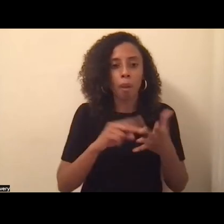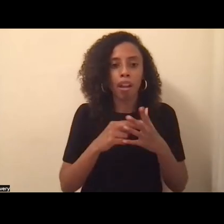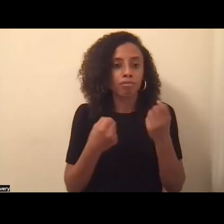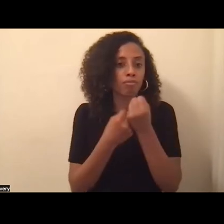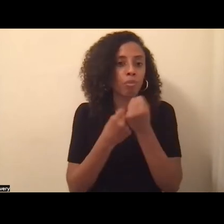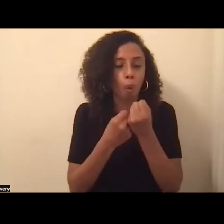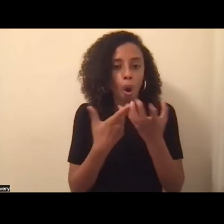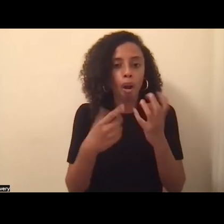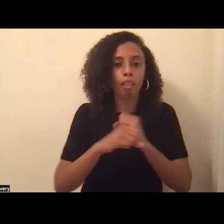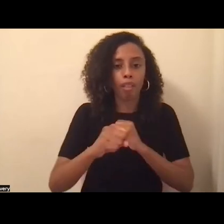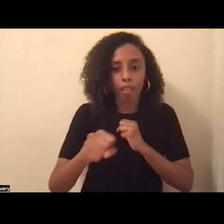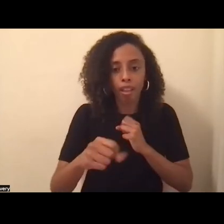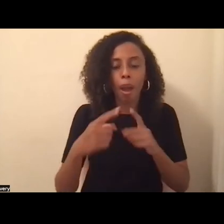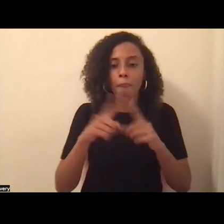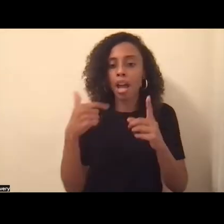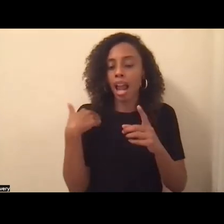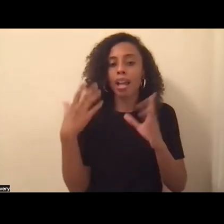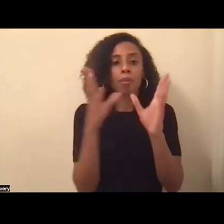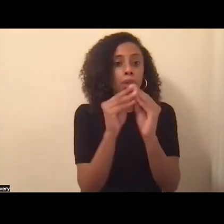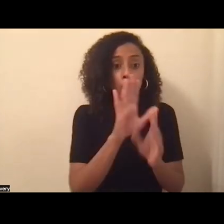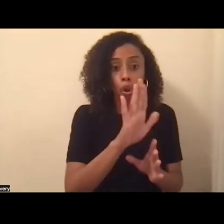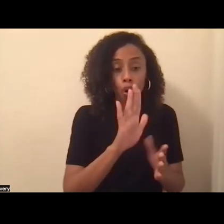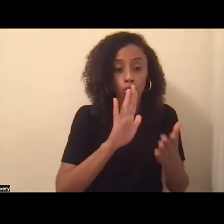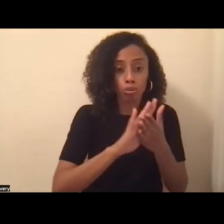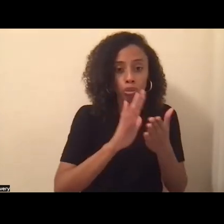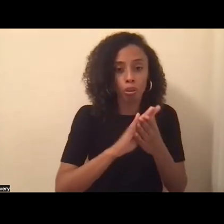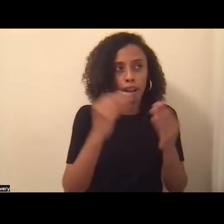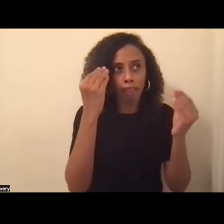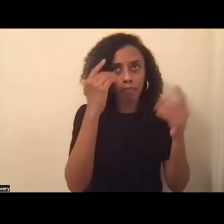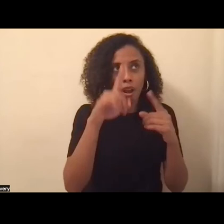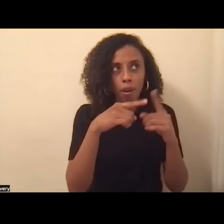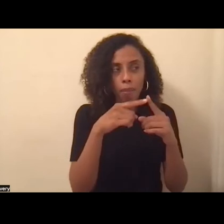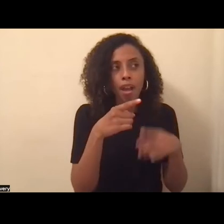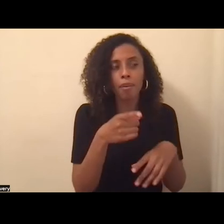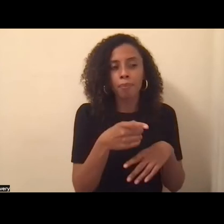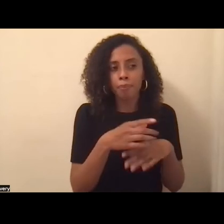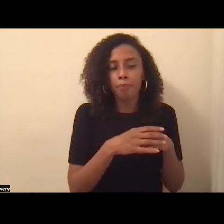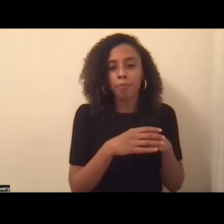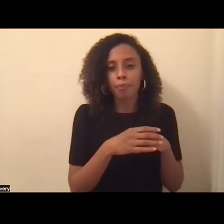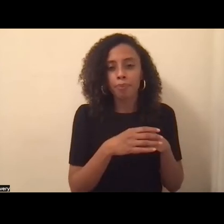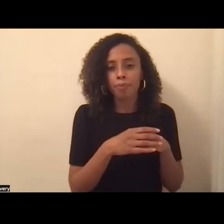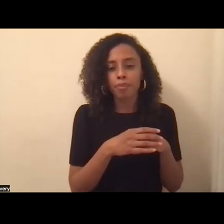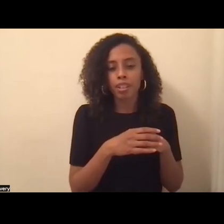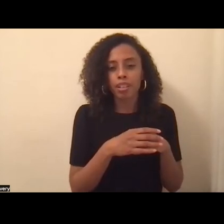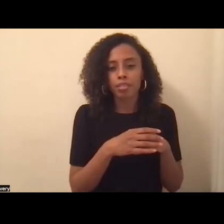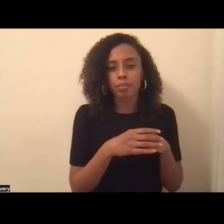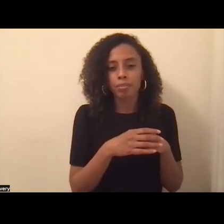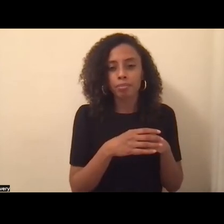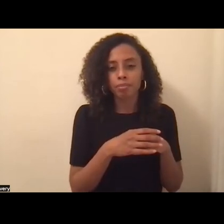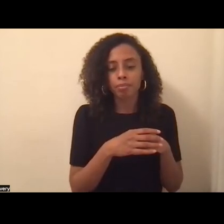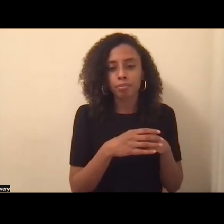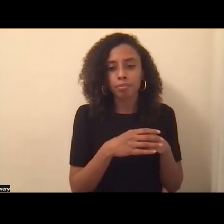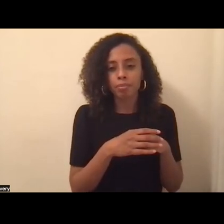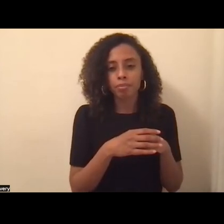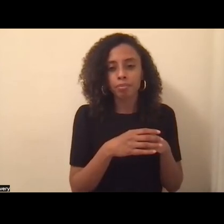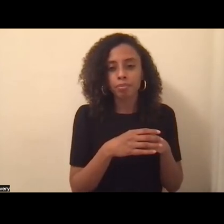but I had a meeting at her school, and I thought about that a couple of